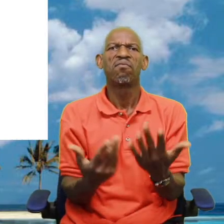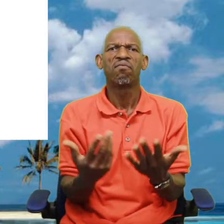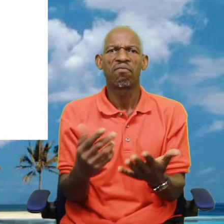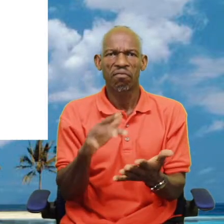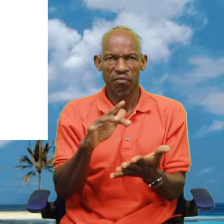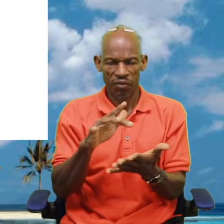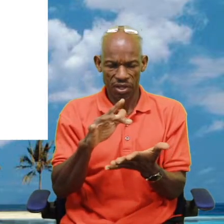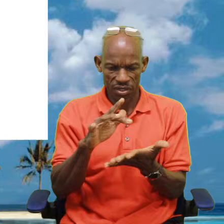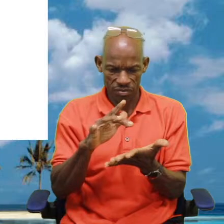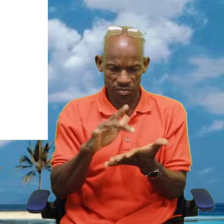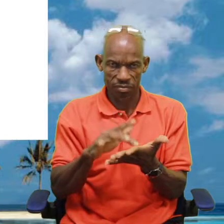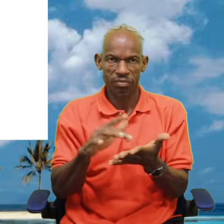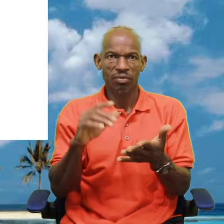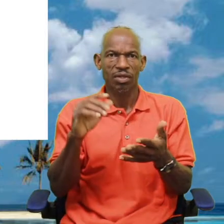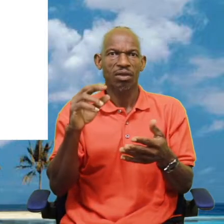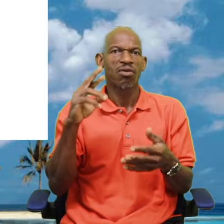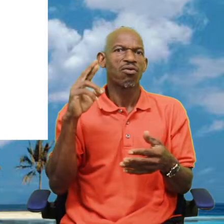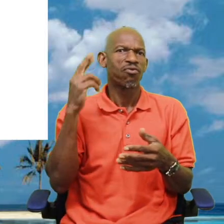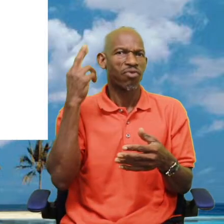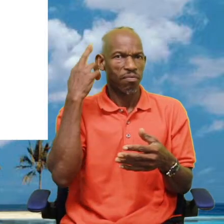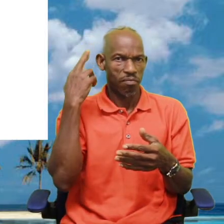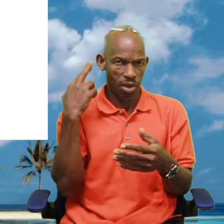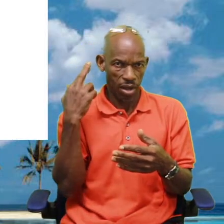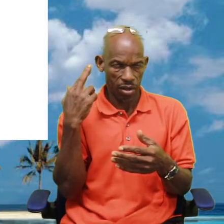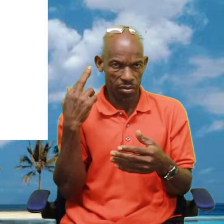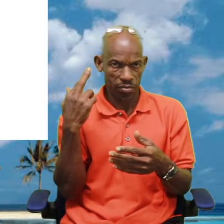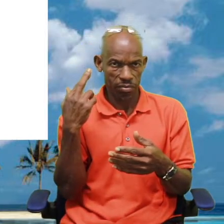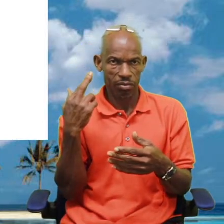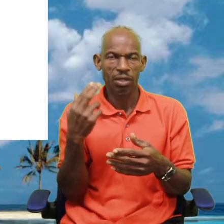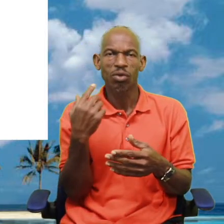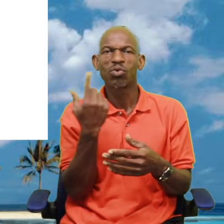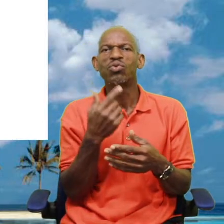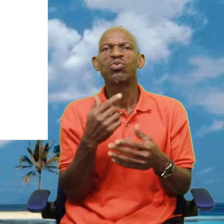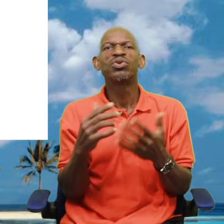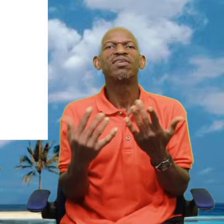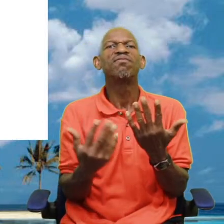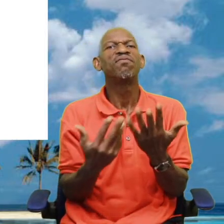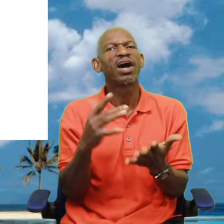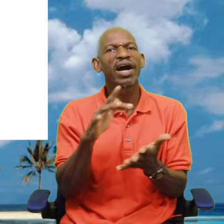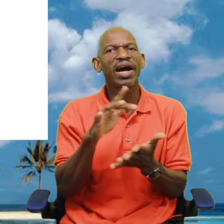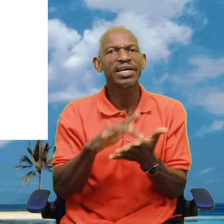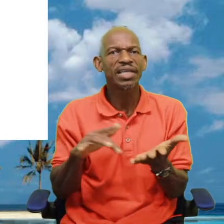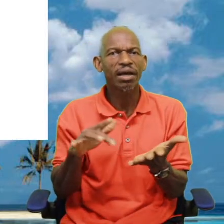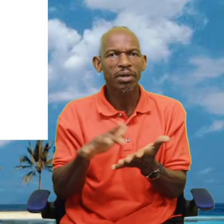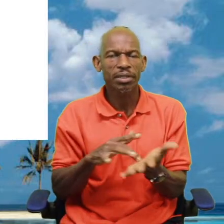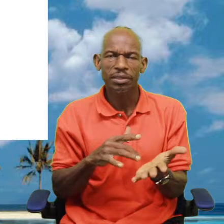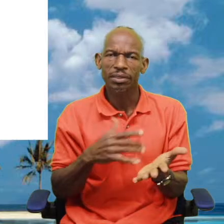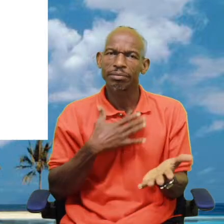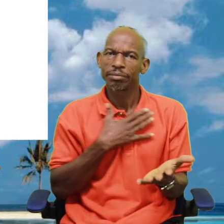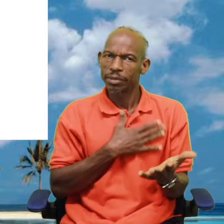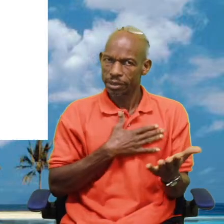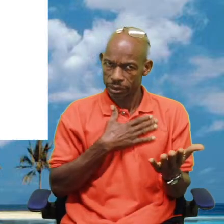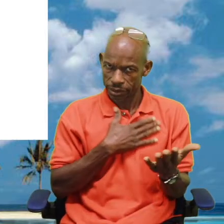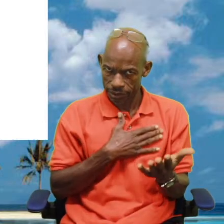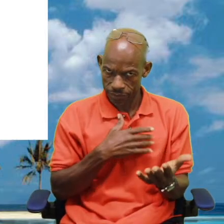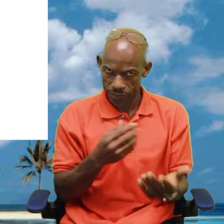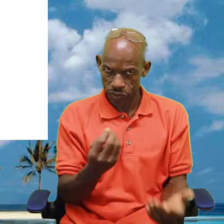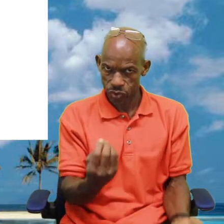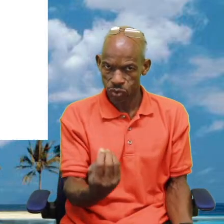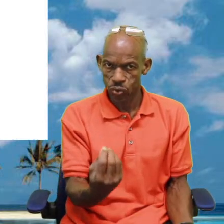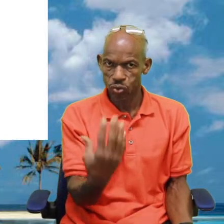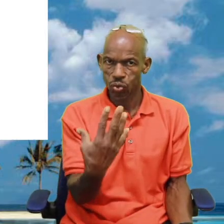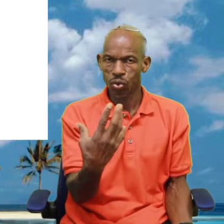seeing Rebecca's tablet on. I don't know who is Fire Tablet. So Fire Tablet, could you put on your